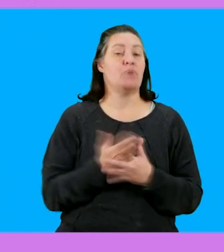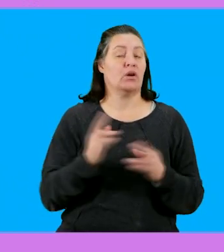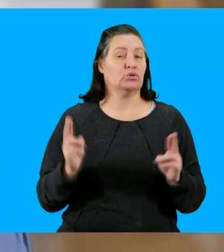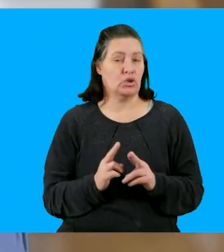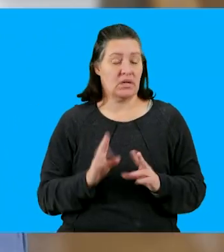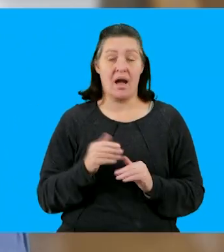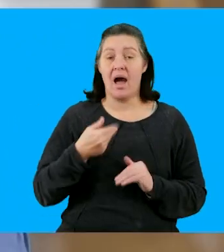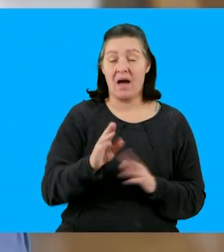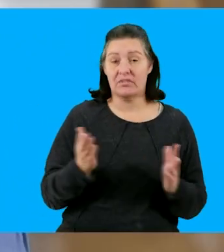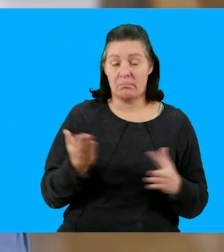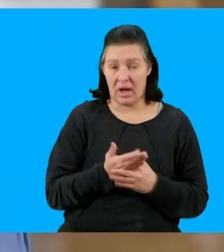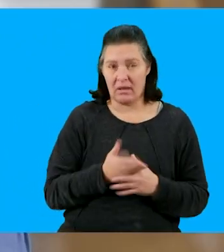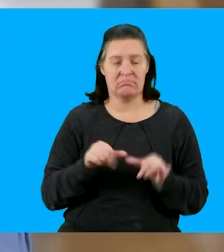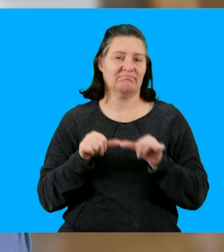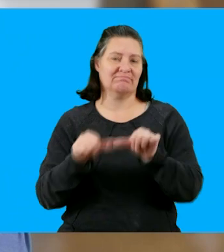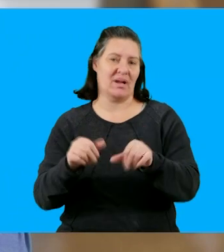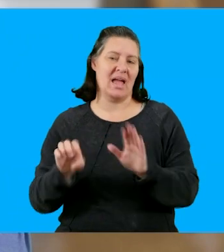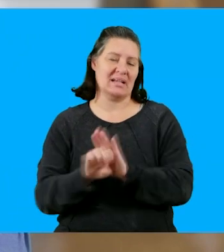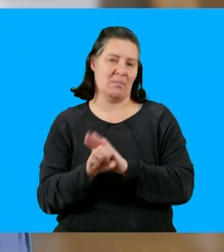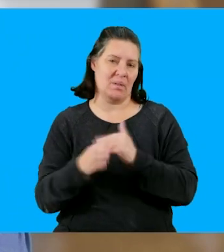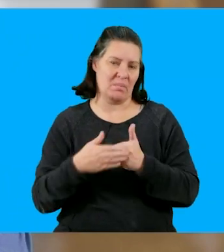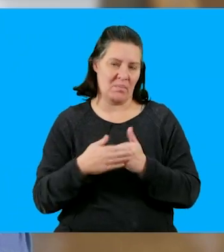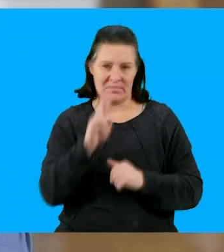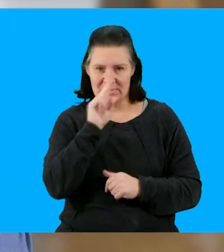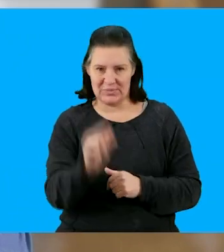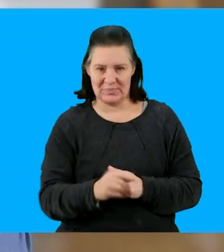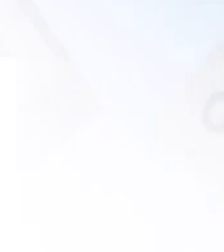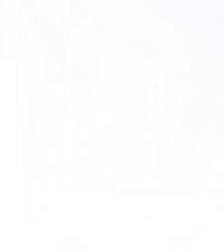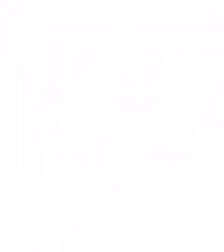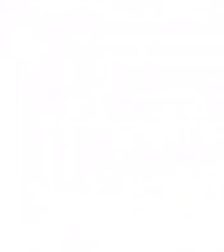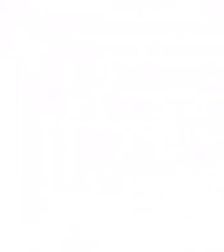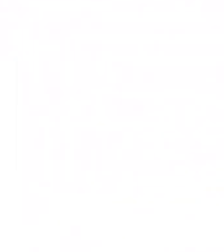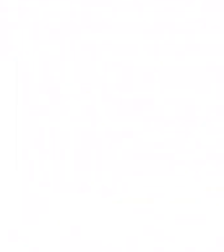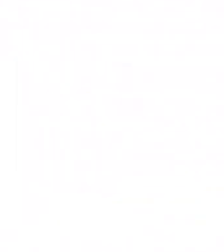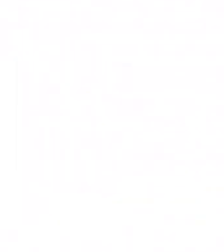a short break. After the break, we'll continue with more examples. See you now.